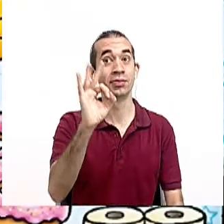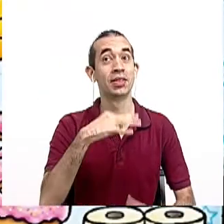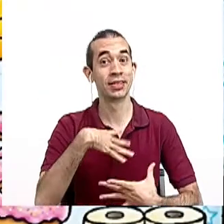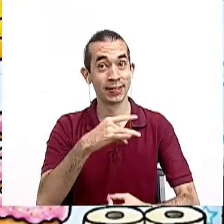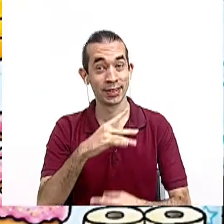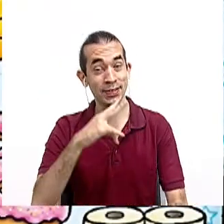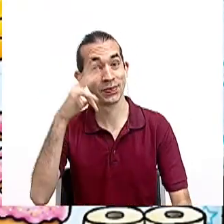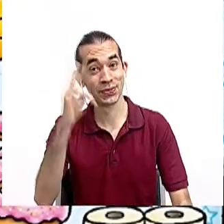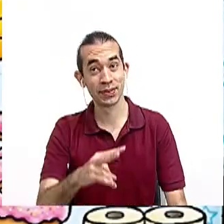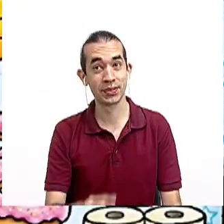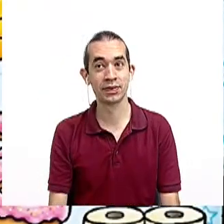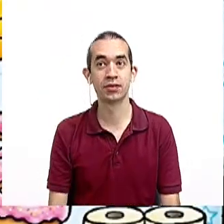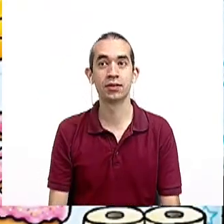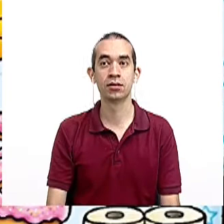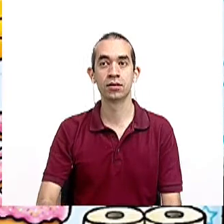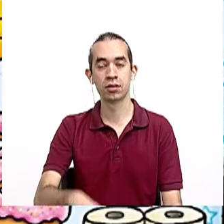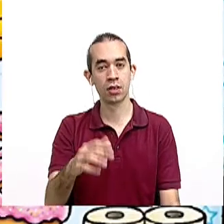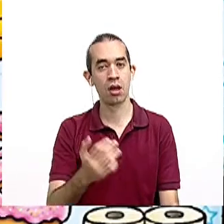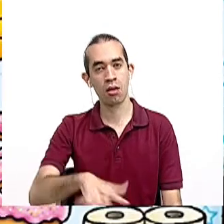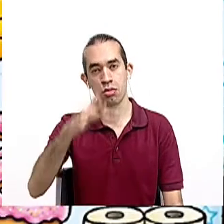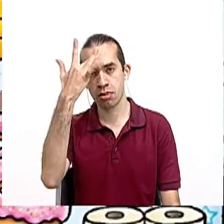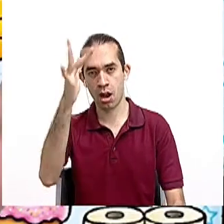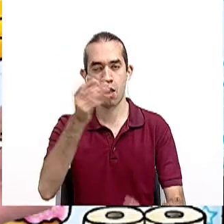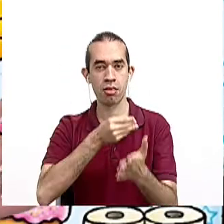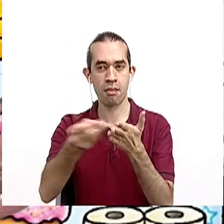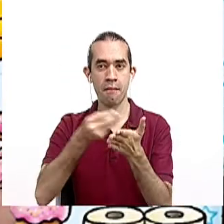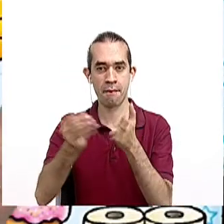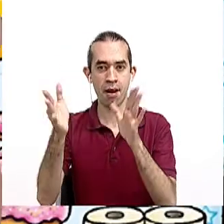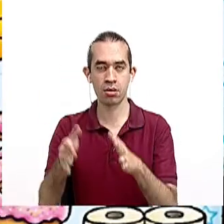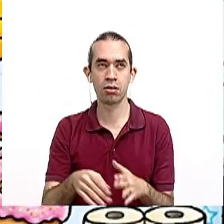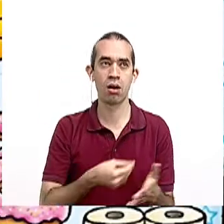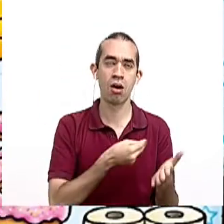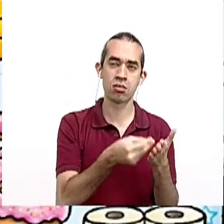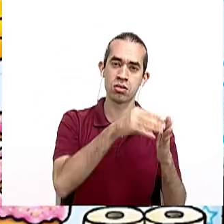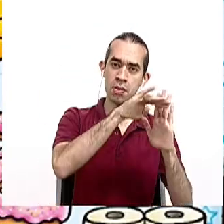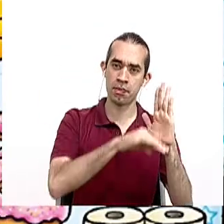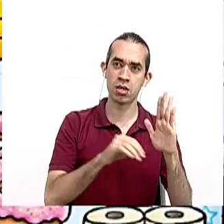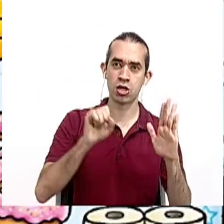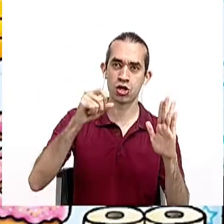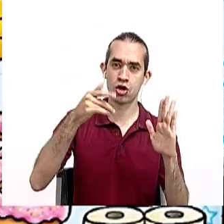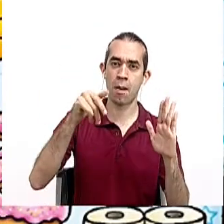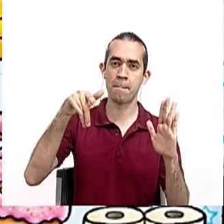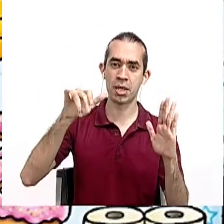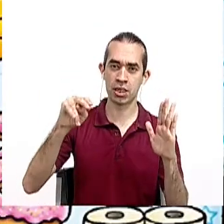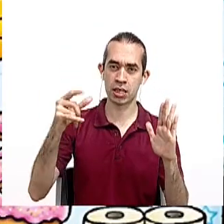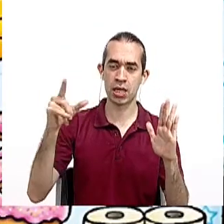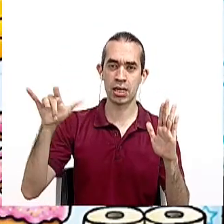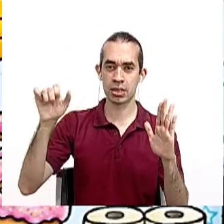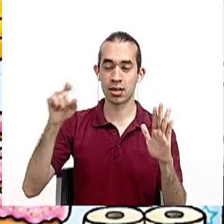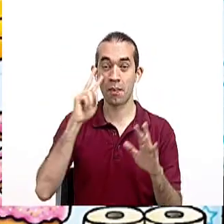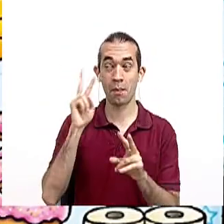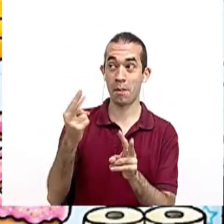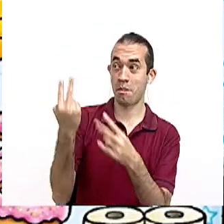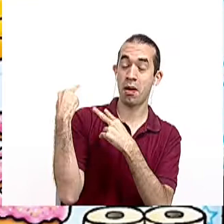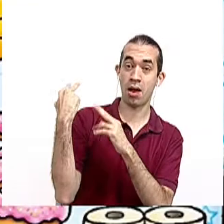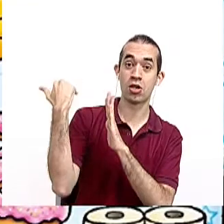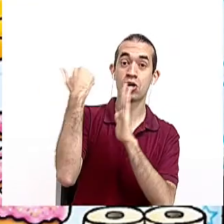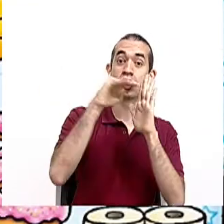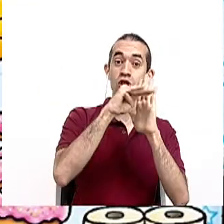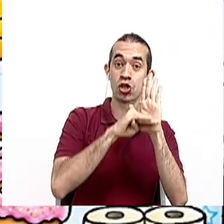Interesting, right? Being a smart shopper, shopping lists. Look behind me, right? Those are shopping